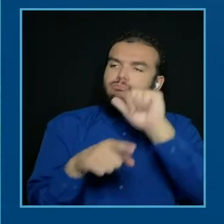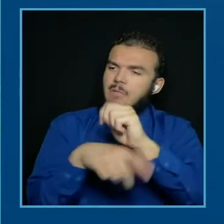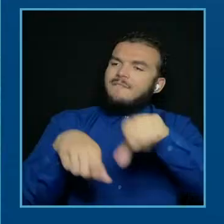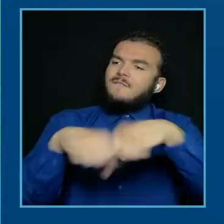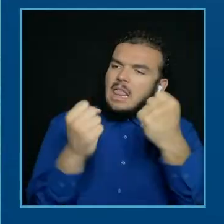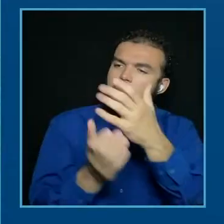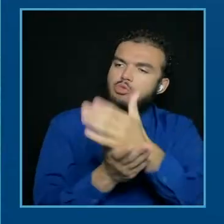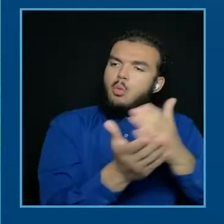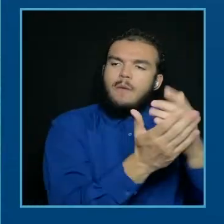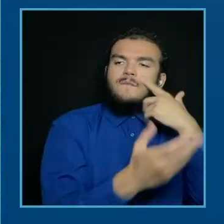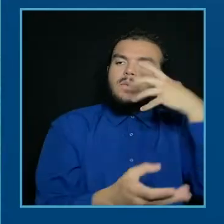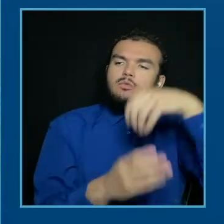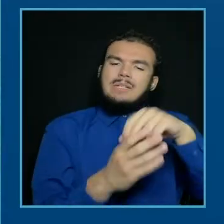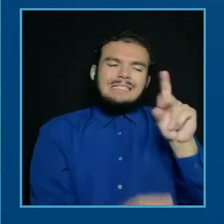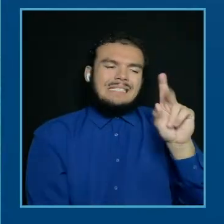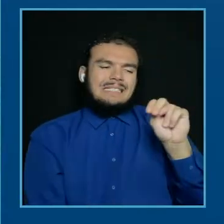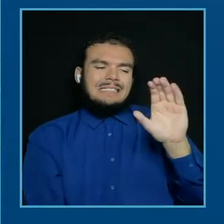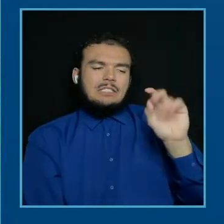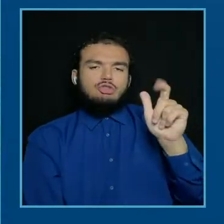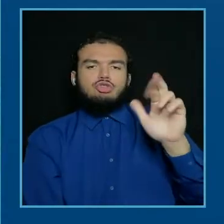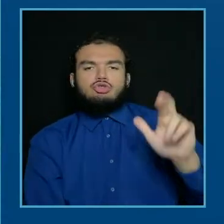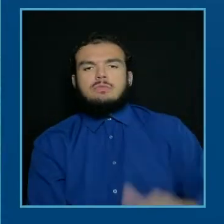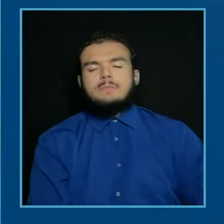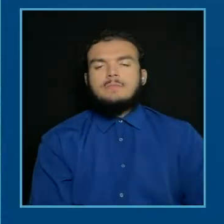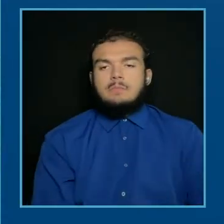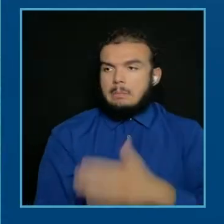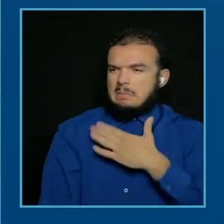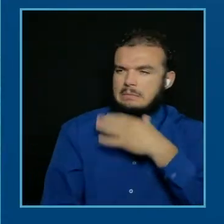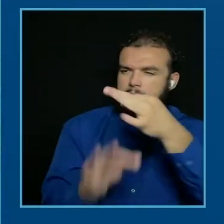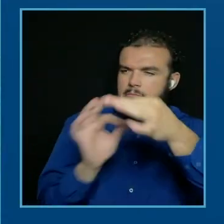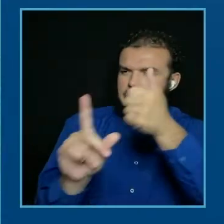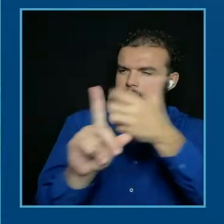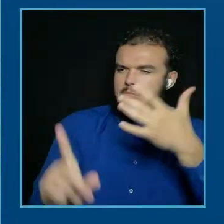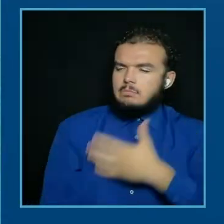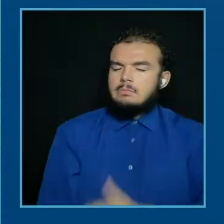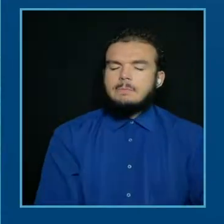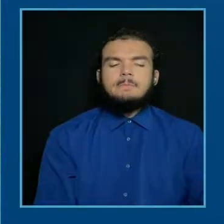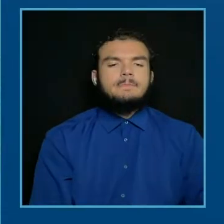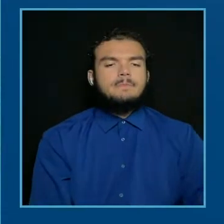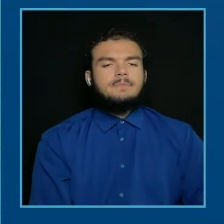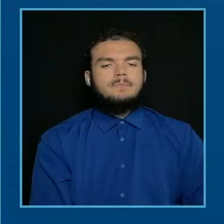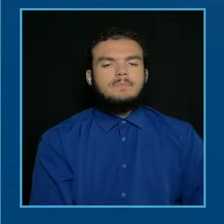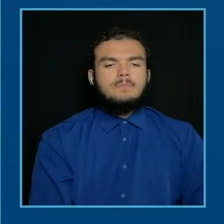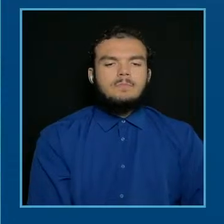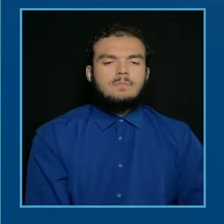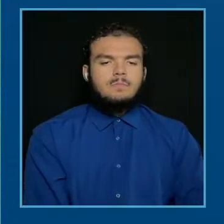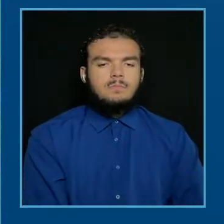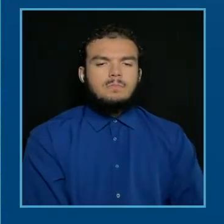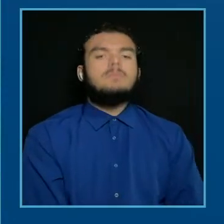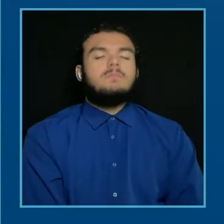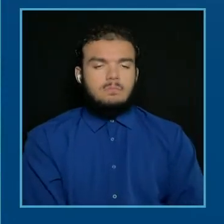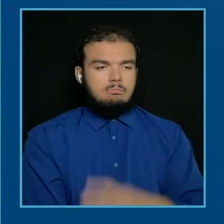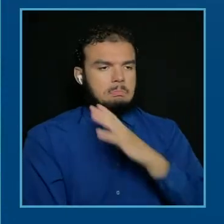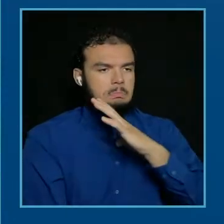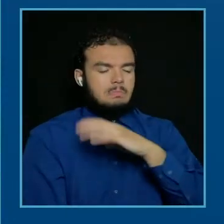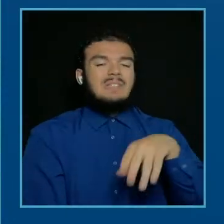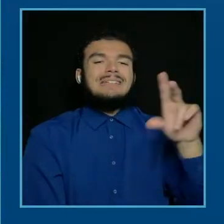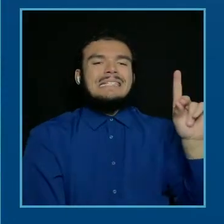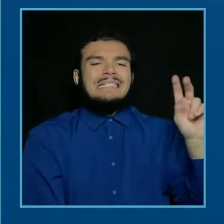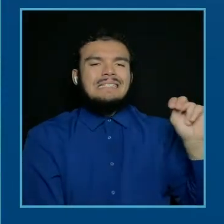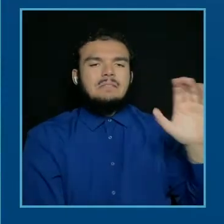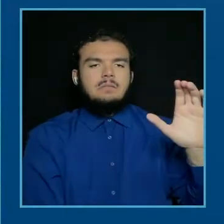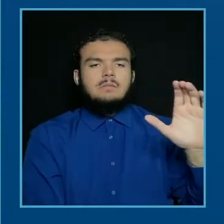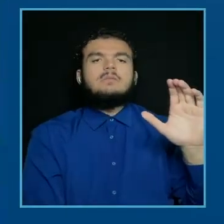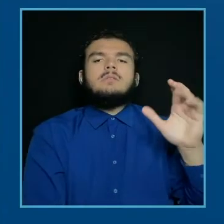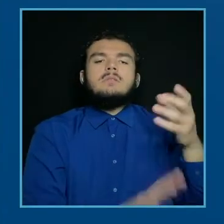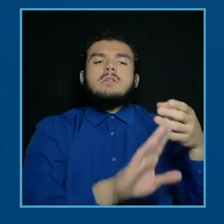of the DNC charter. Please describe these points. Sure. So the DNC essentially set before